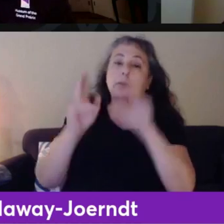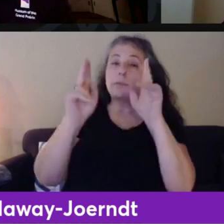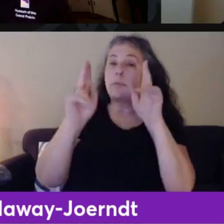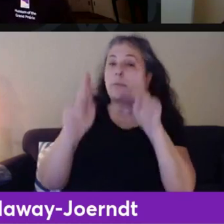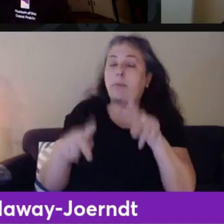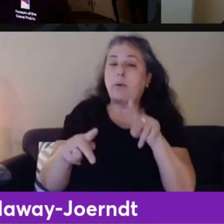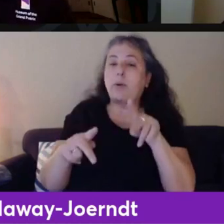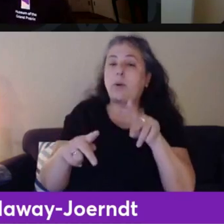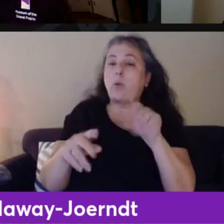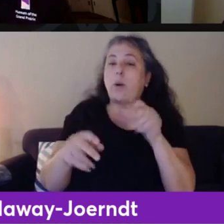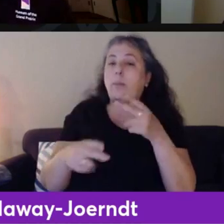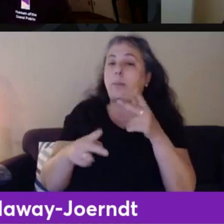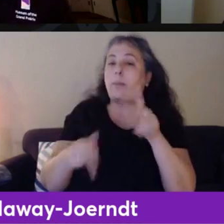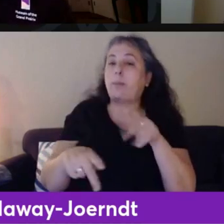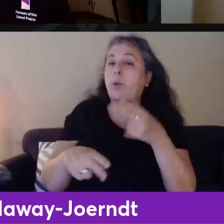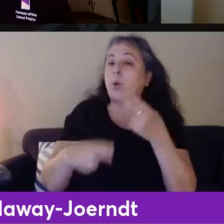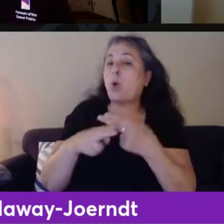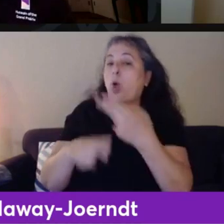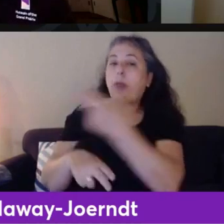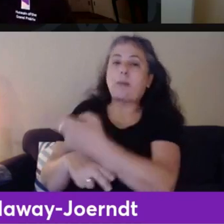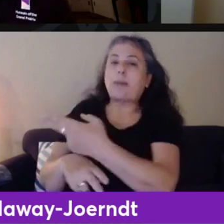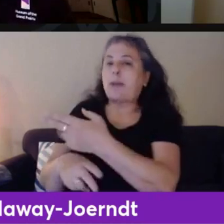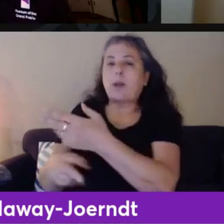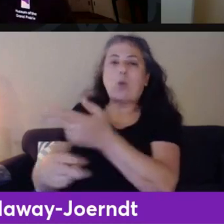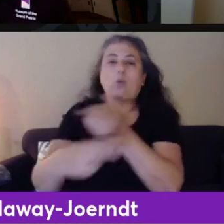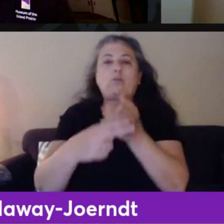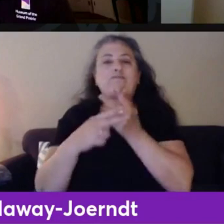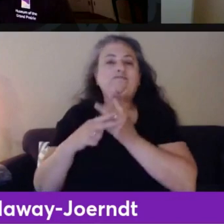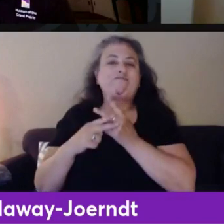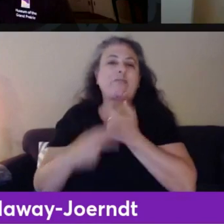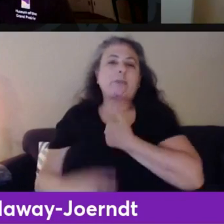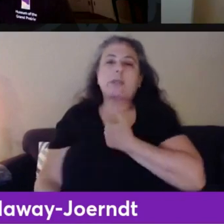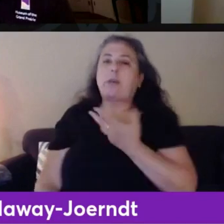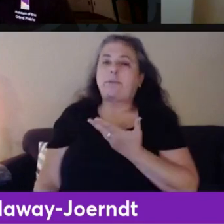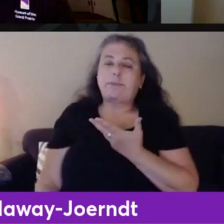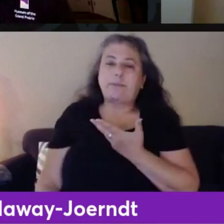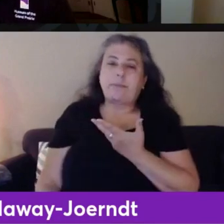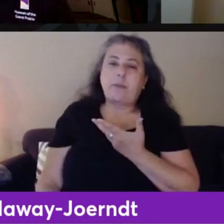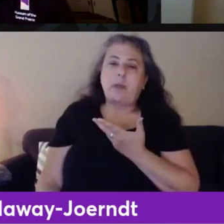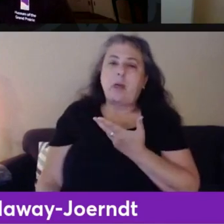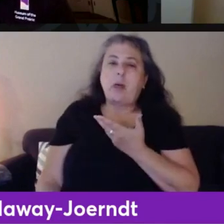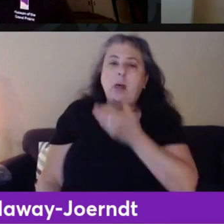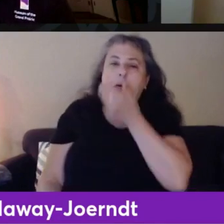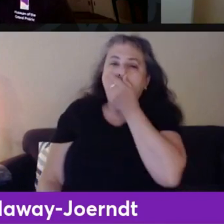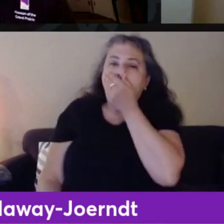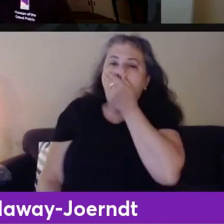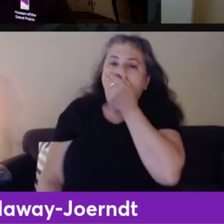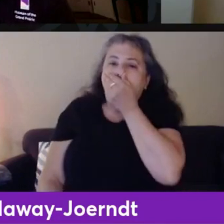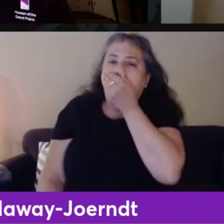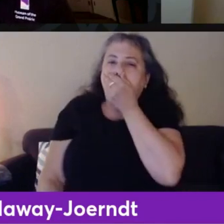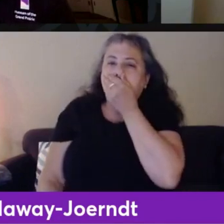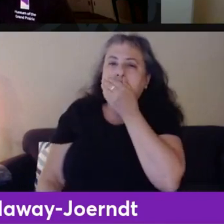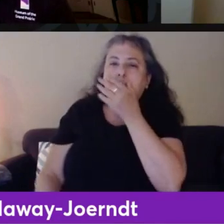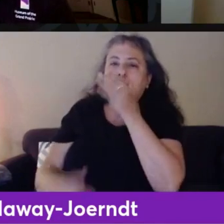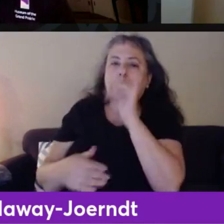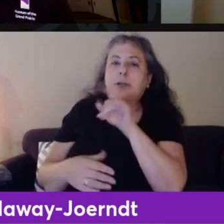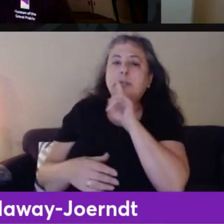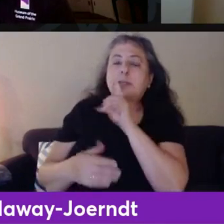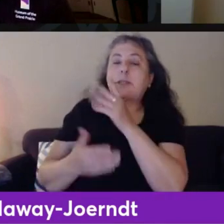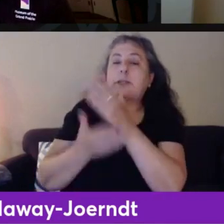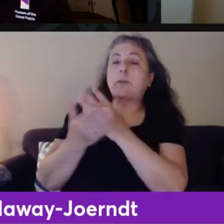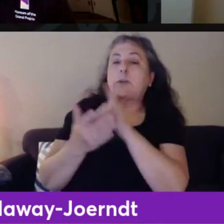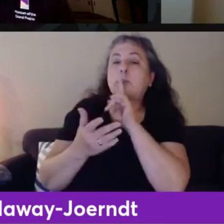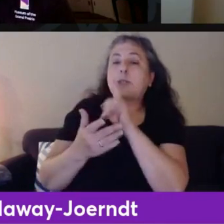people call them. They don't call themselves that. And that's just really someone who is an expert